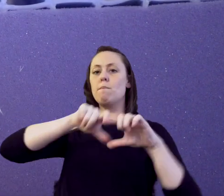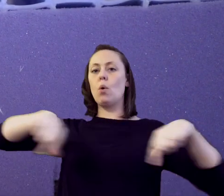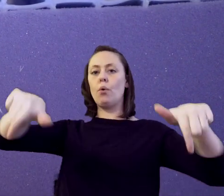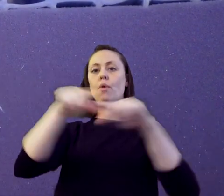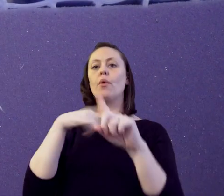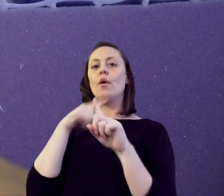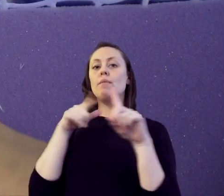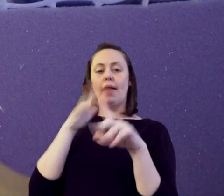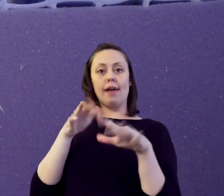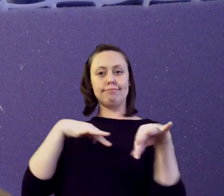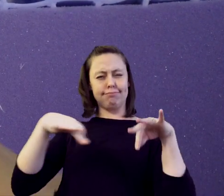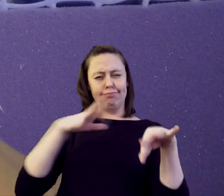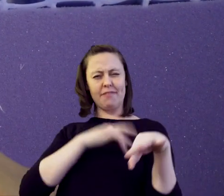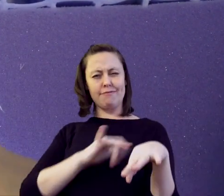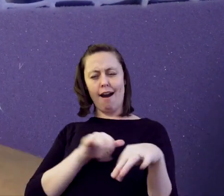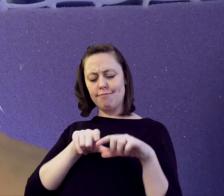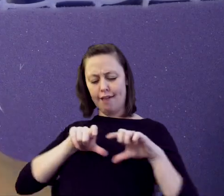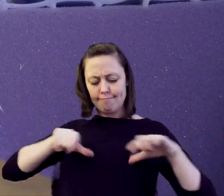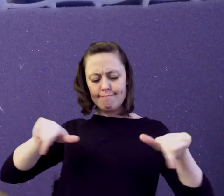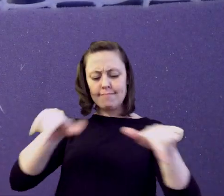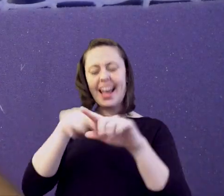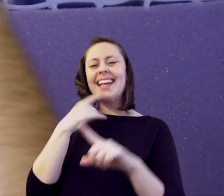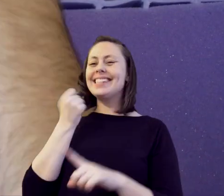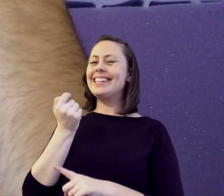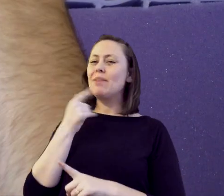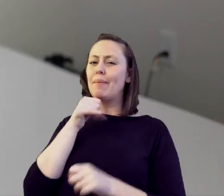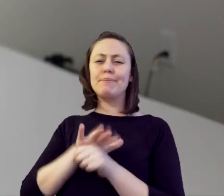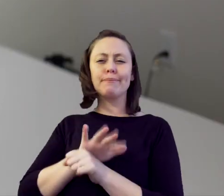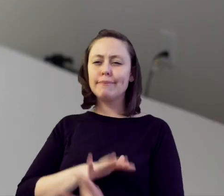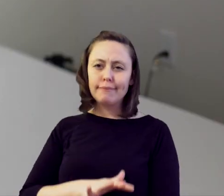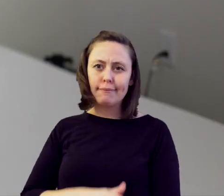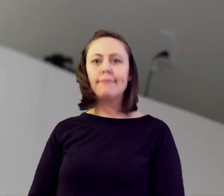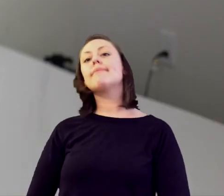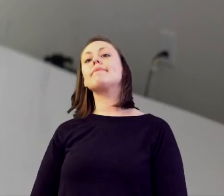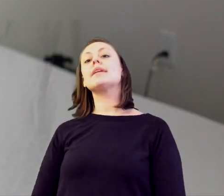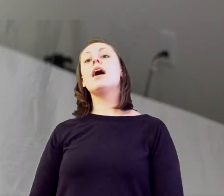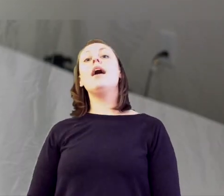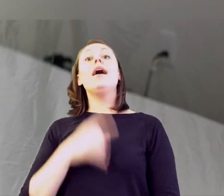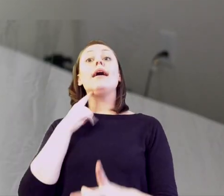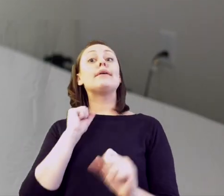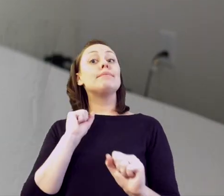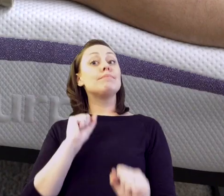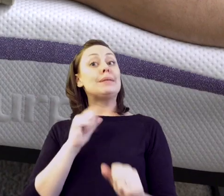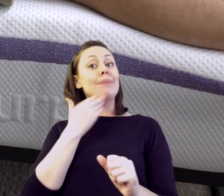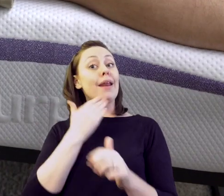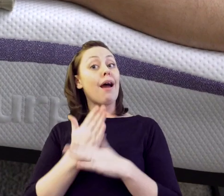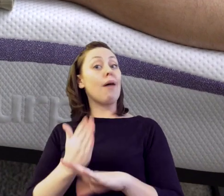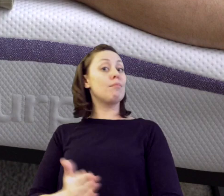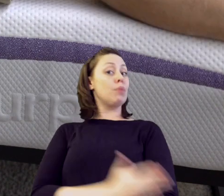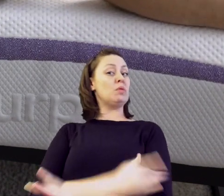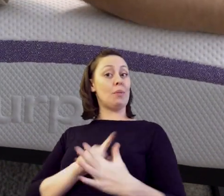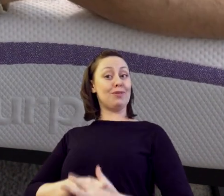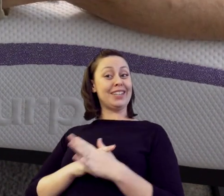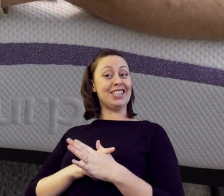being said, we did feel that the edge support is still a little lacking. While it may be better than the original, we still